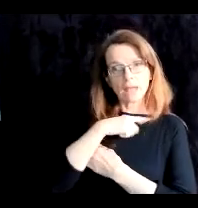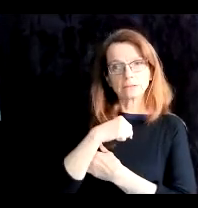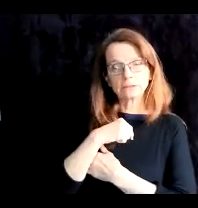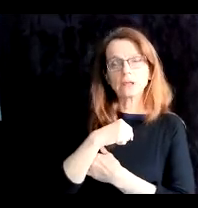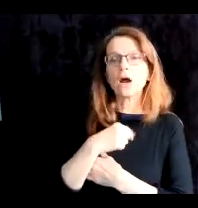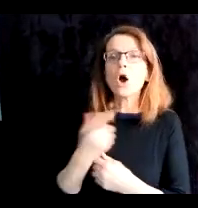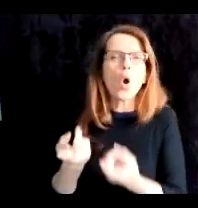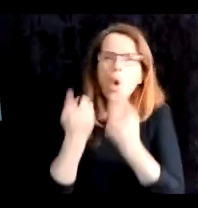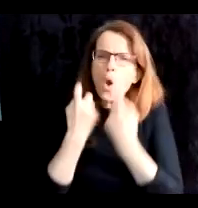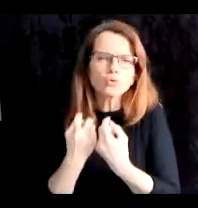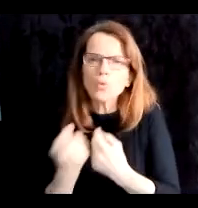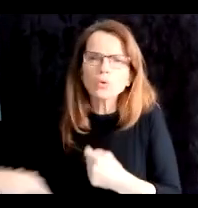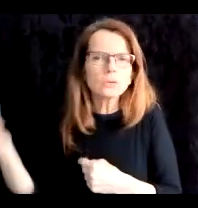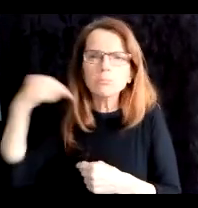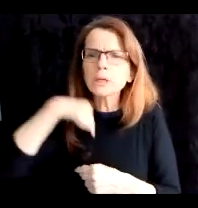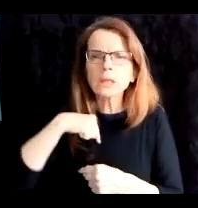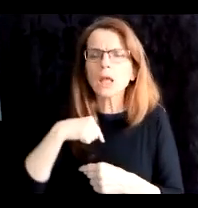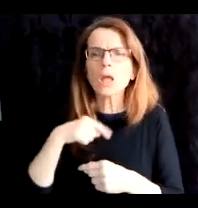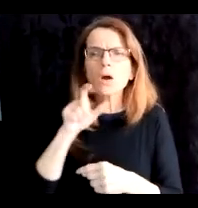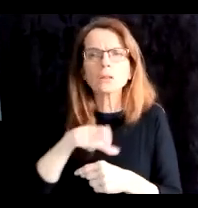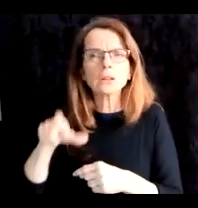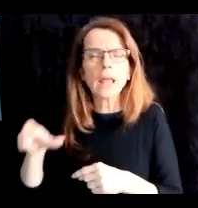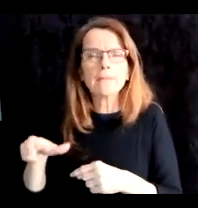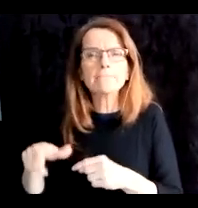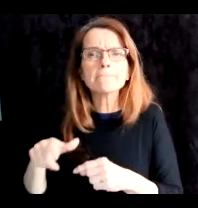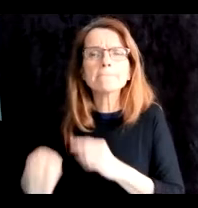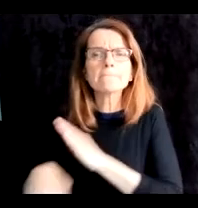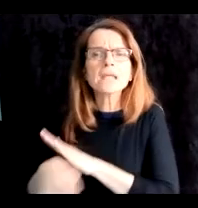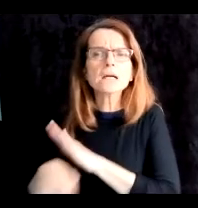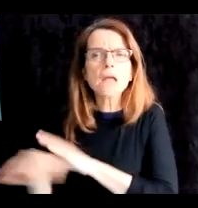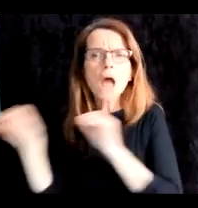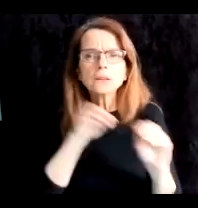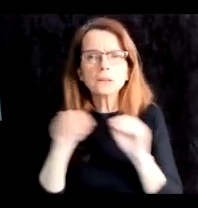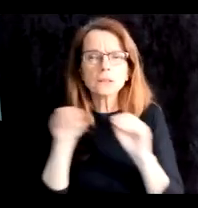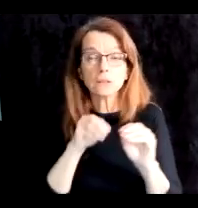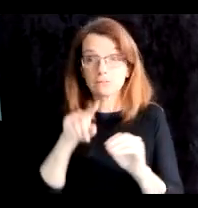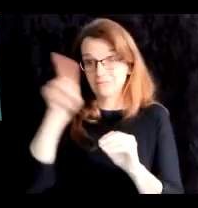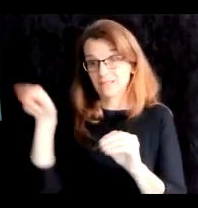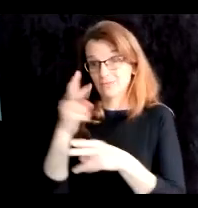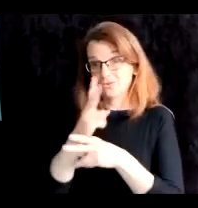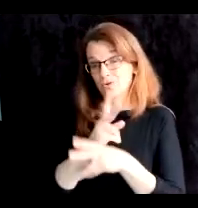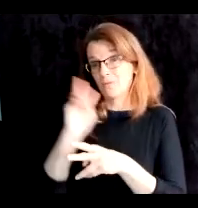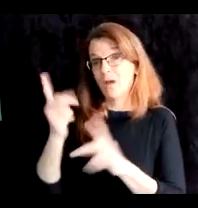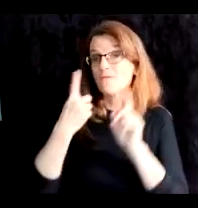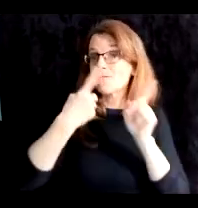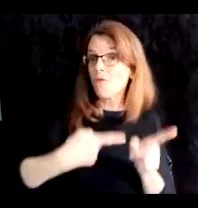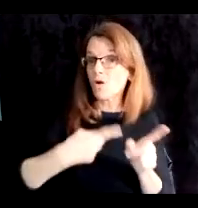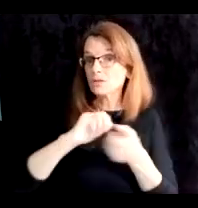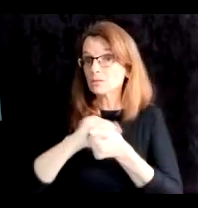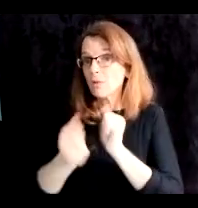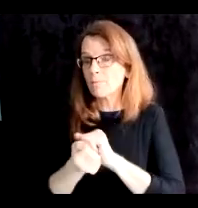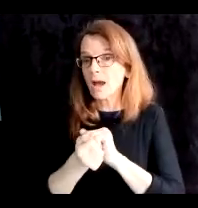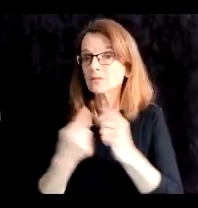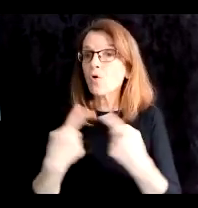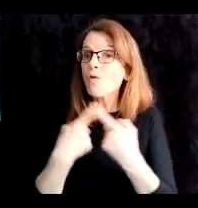conflicts, armed conflicts. So why are these wars happening? And now I took the example of Germany. There